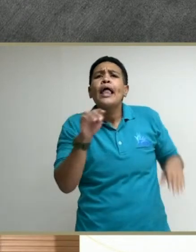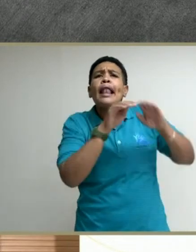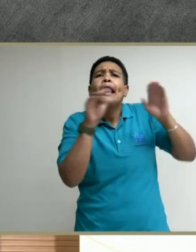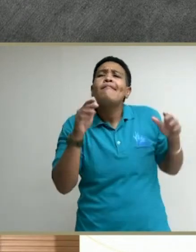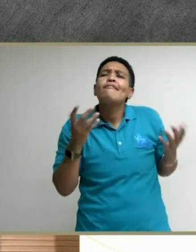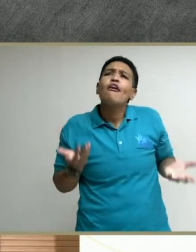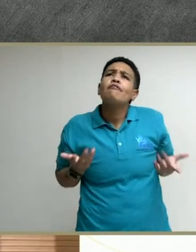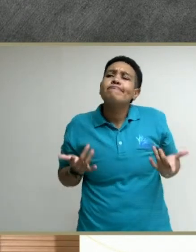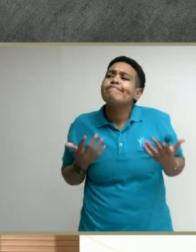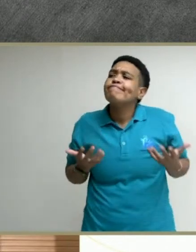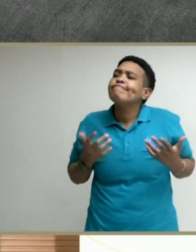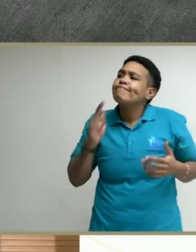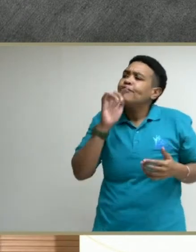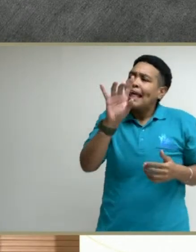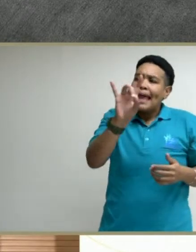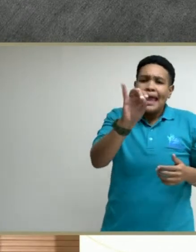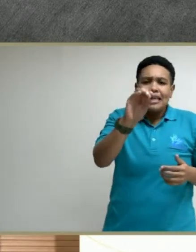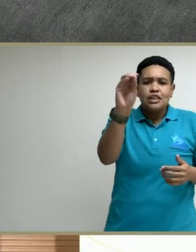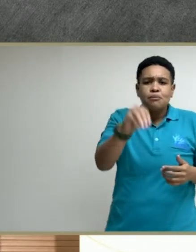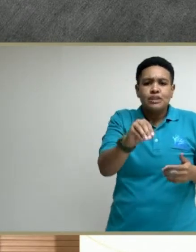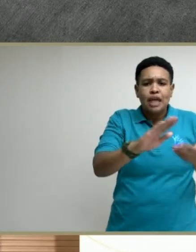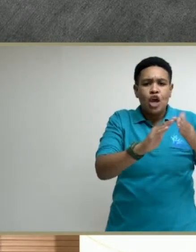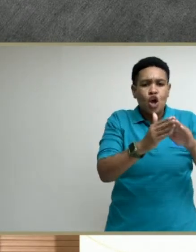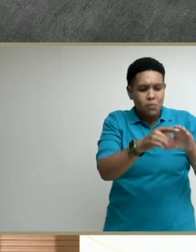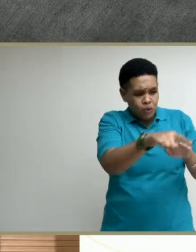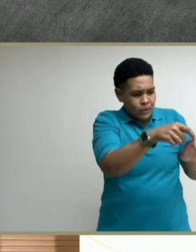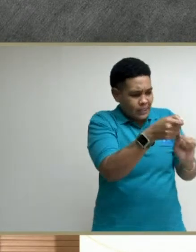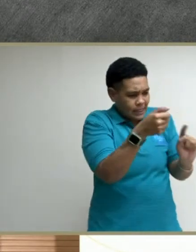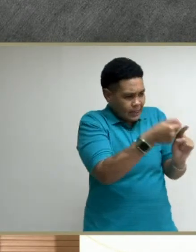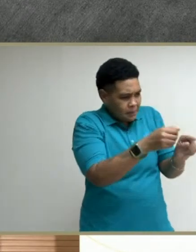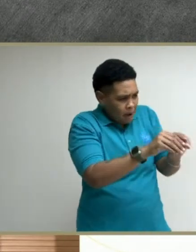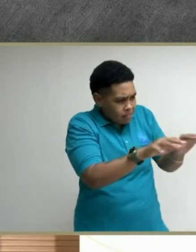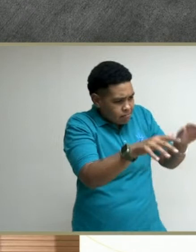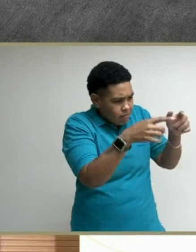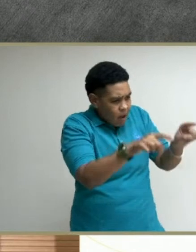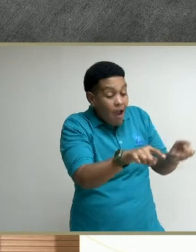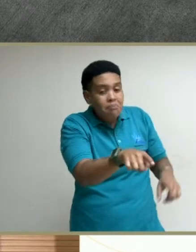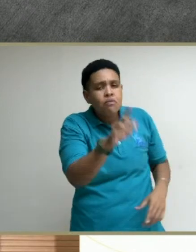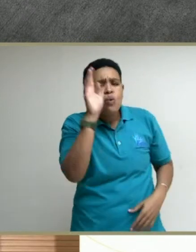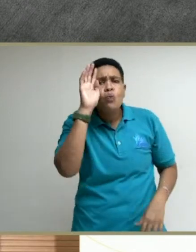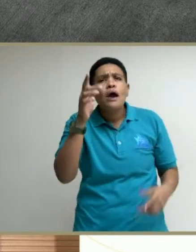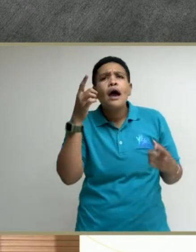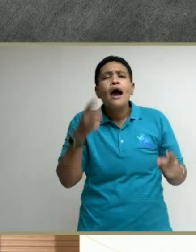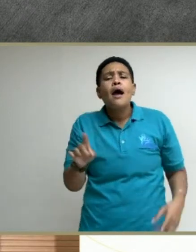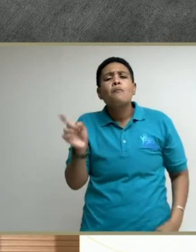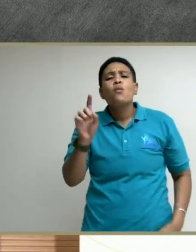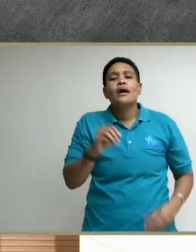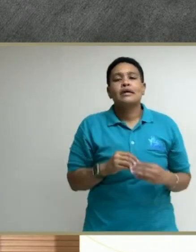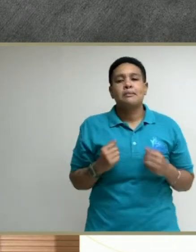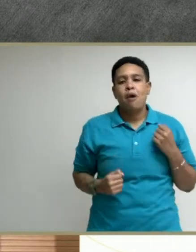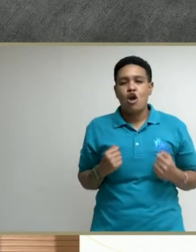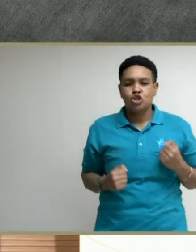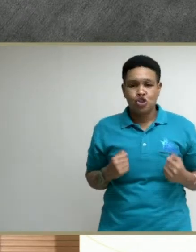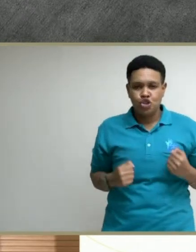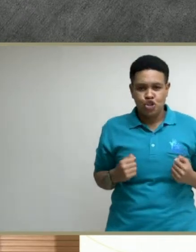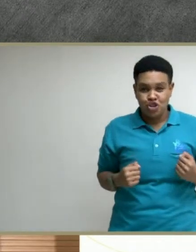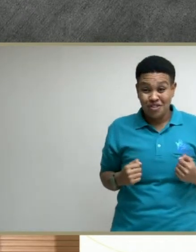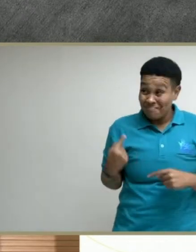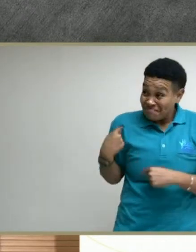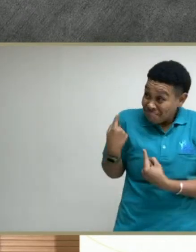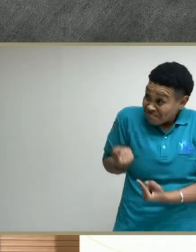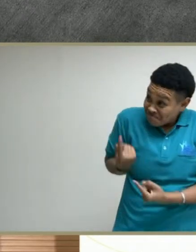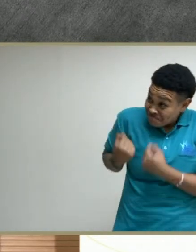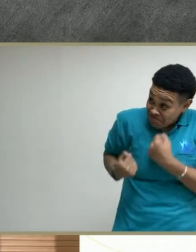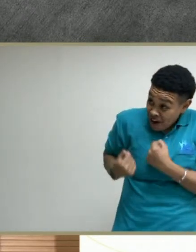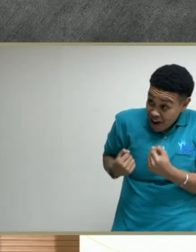of 80% communities being affected, and this would have occurred in March. Since then, the